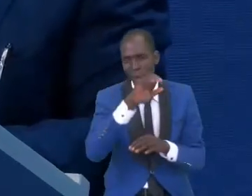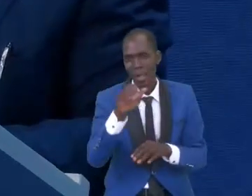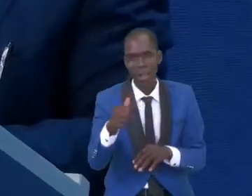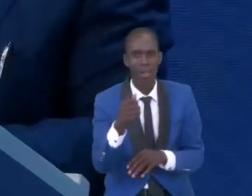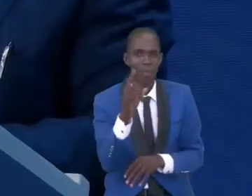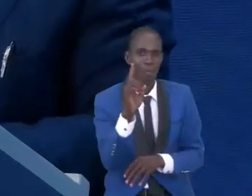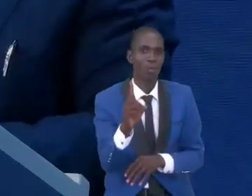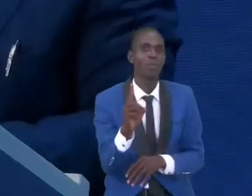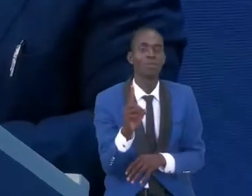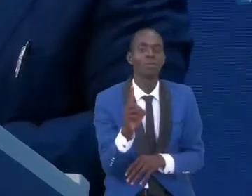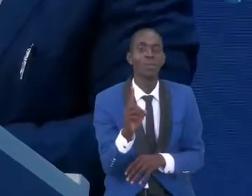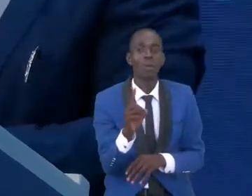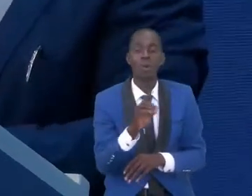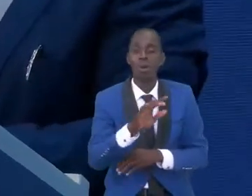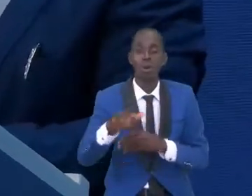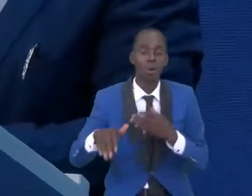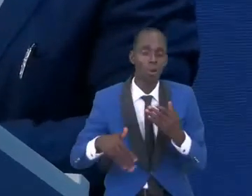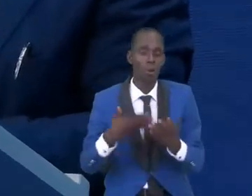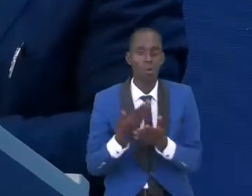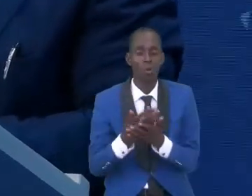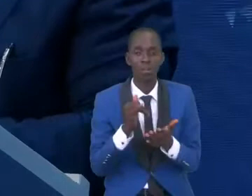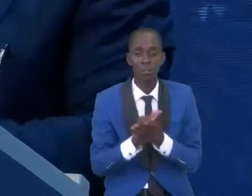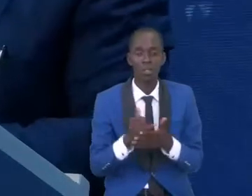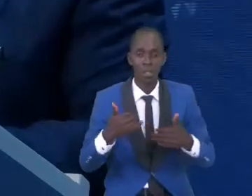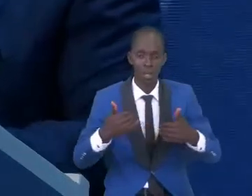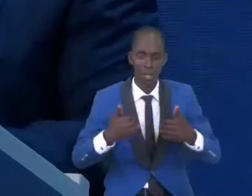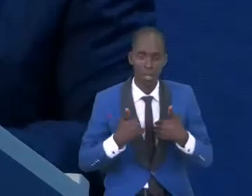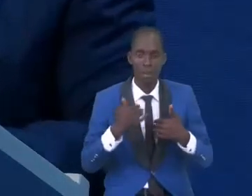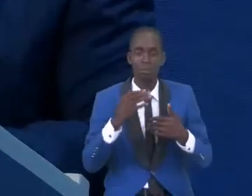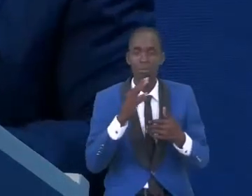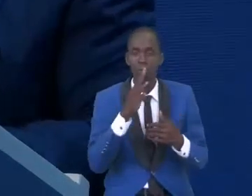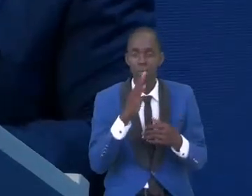Those that have given their life to Christ, capture everyone.